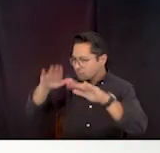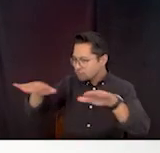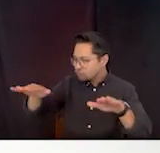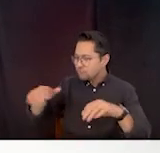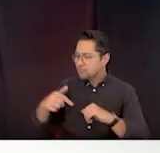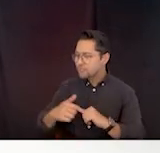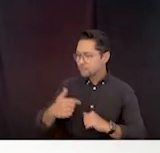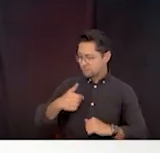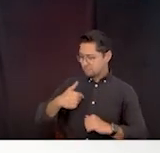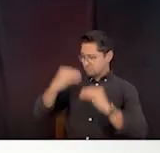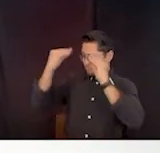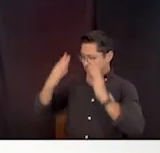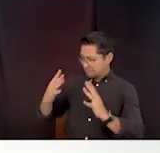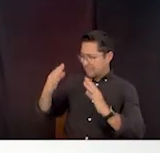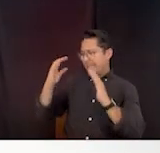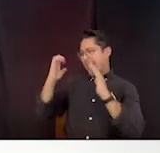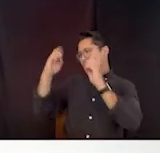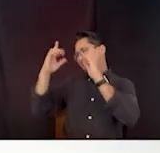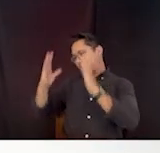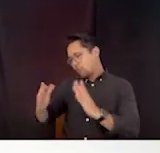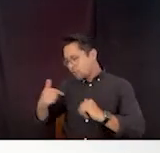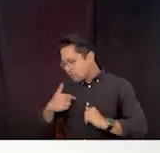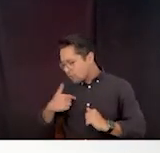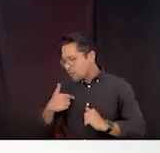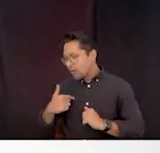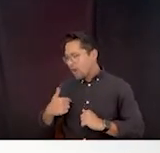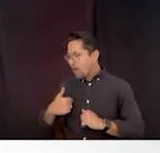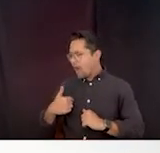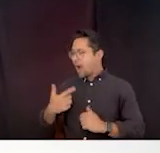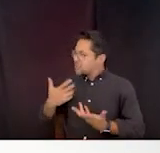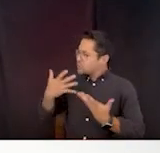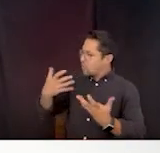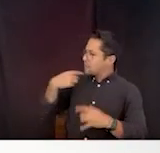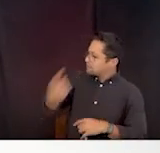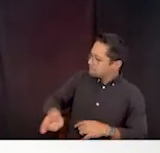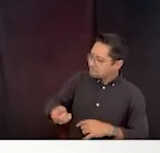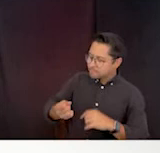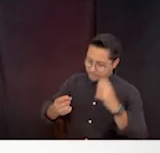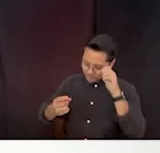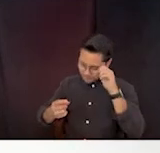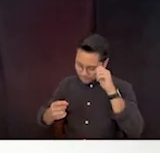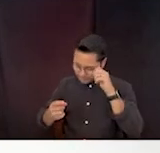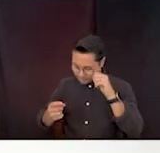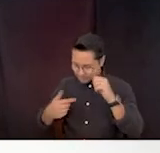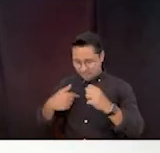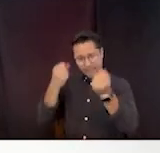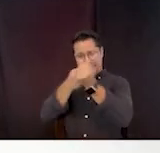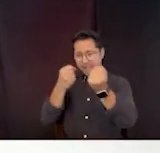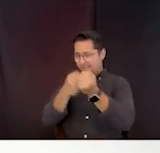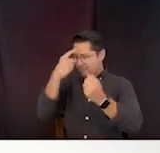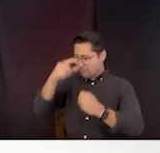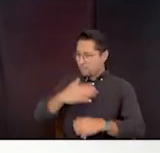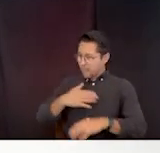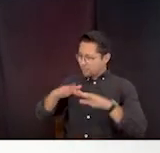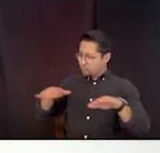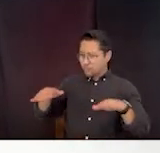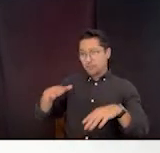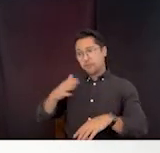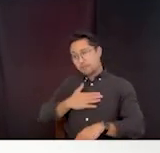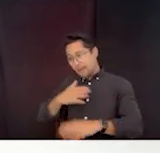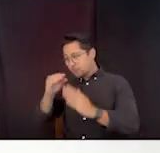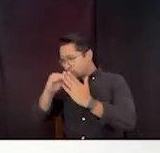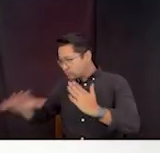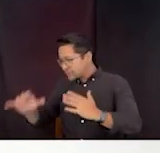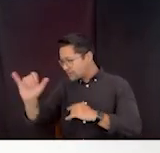an educator, and I just would like to say that, you know, I advocate for my students,